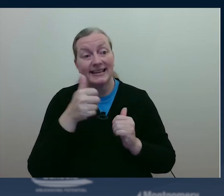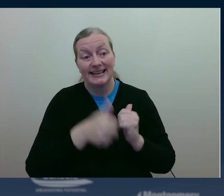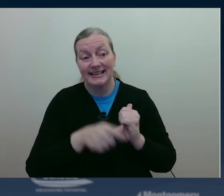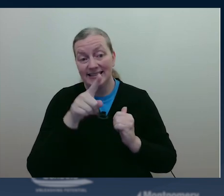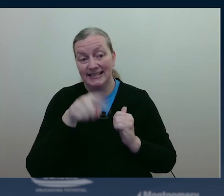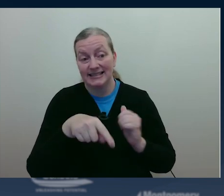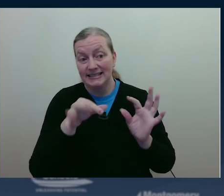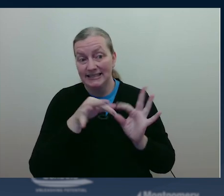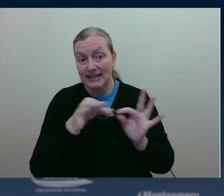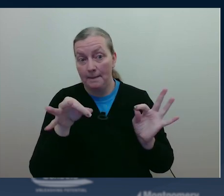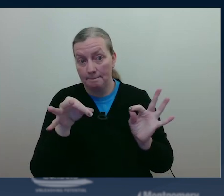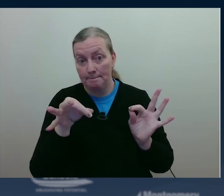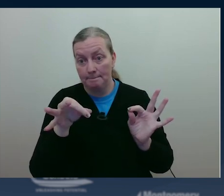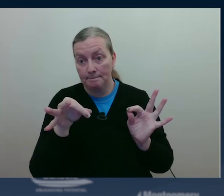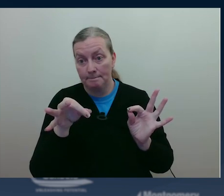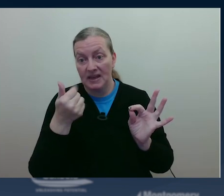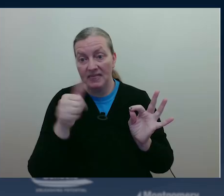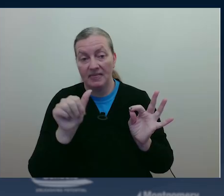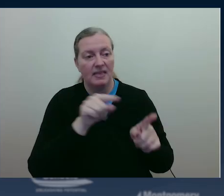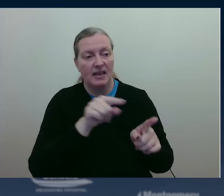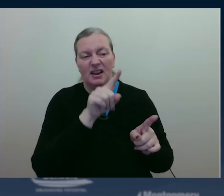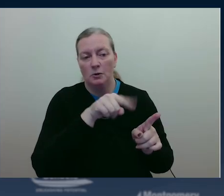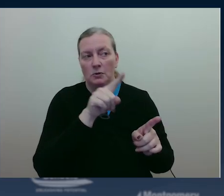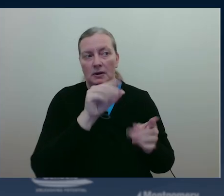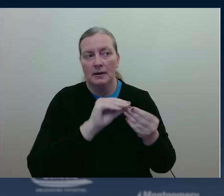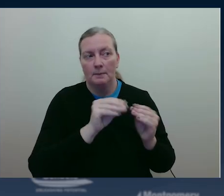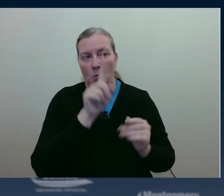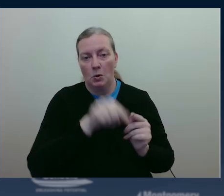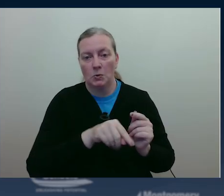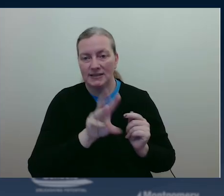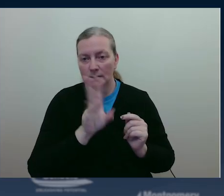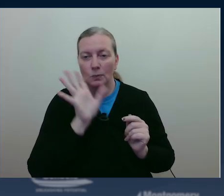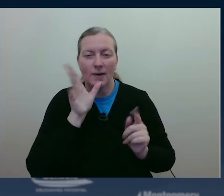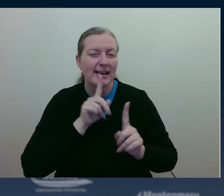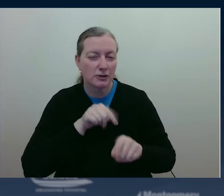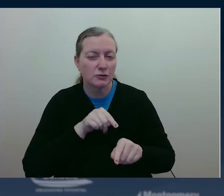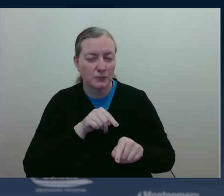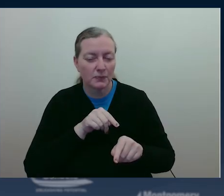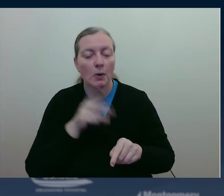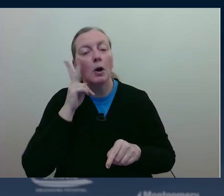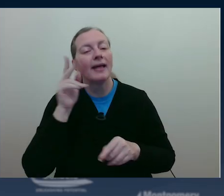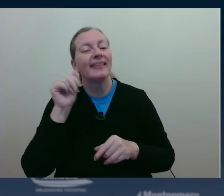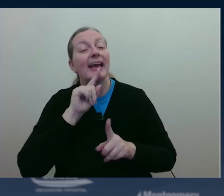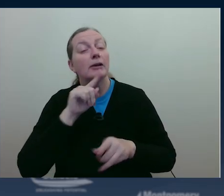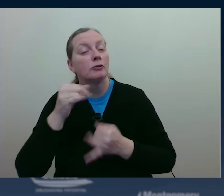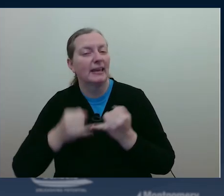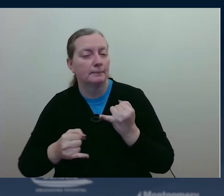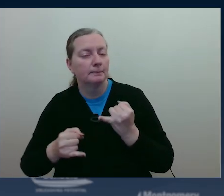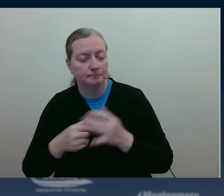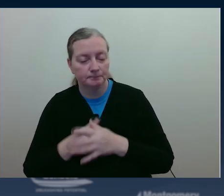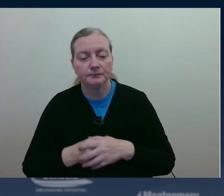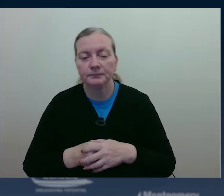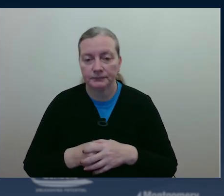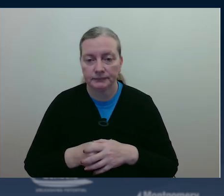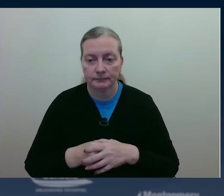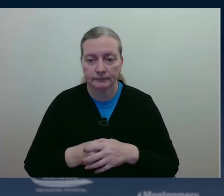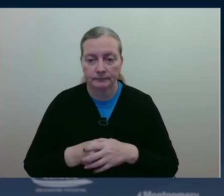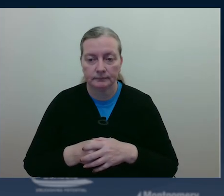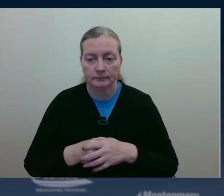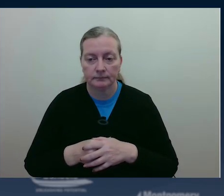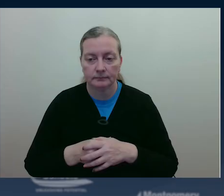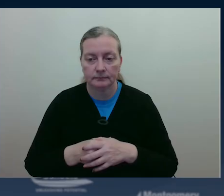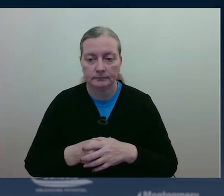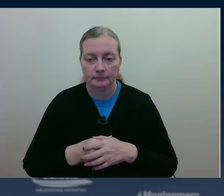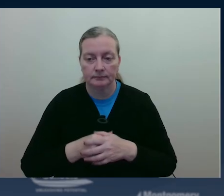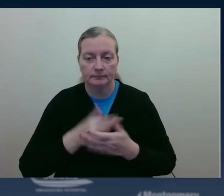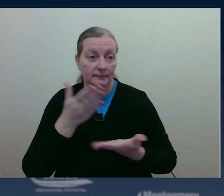number. We'll look at the answers at the end, and you may hear some of the answers as we go through the